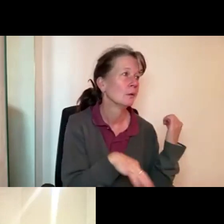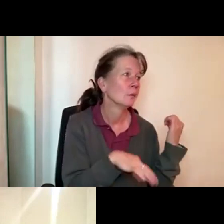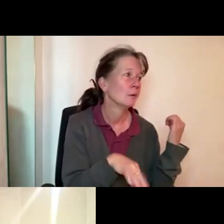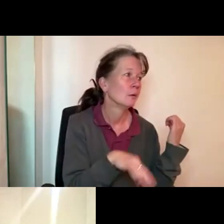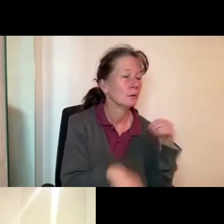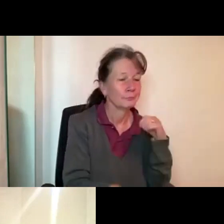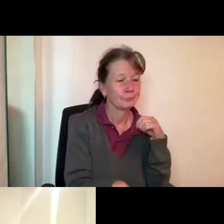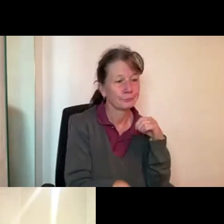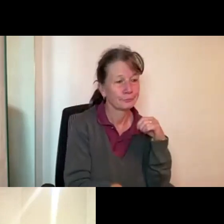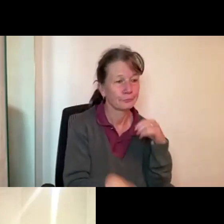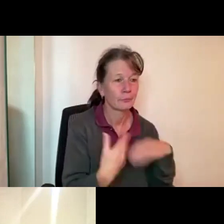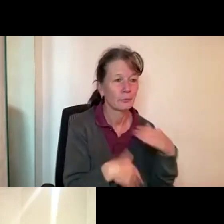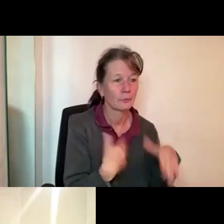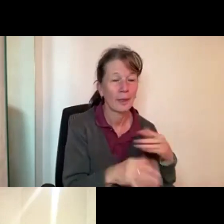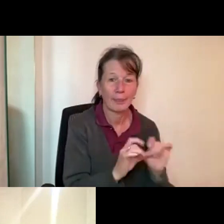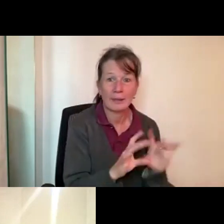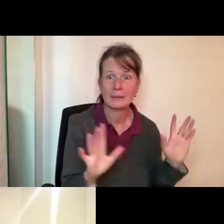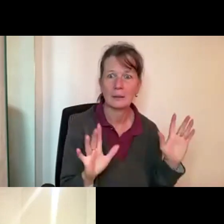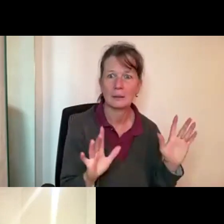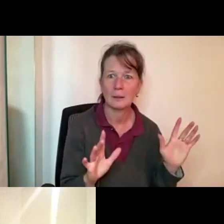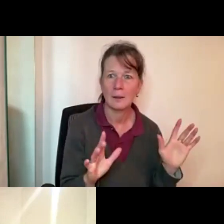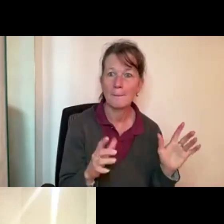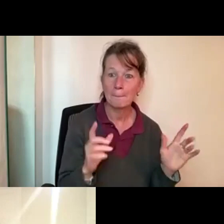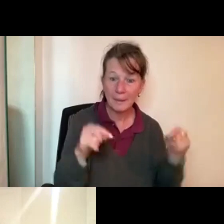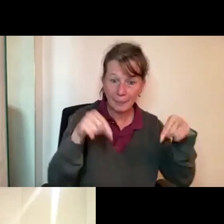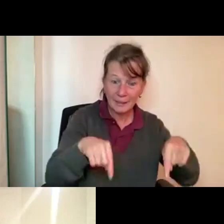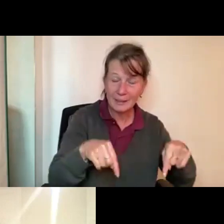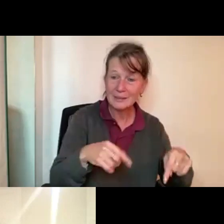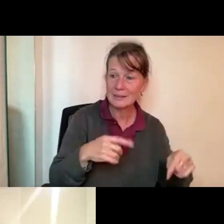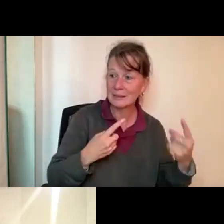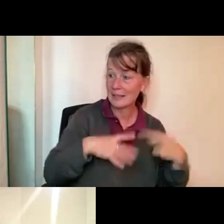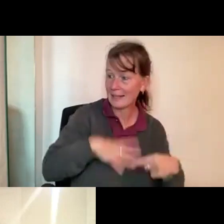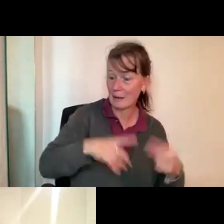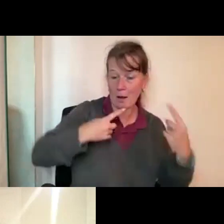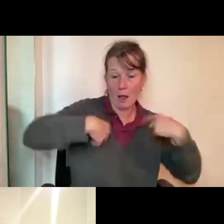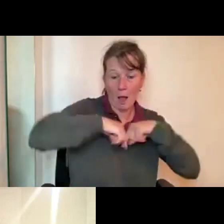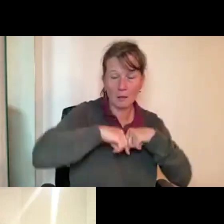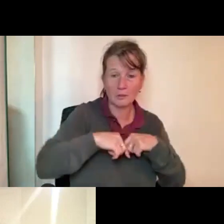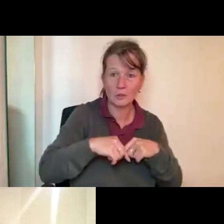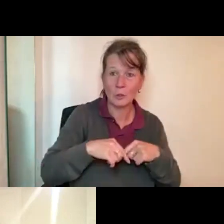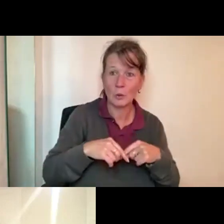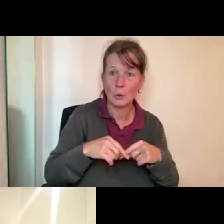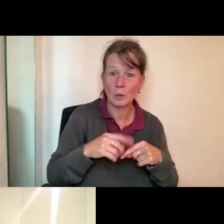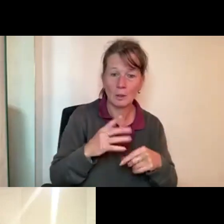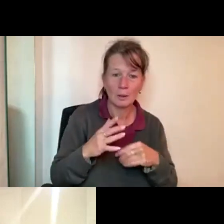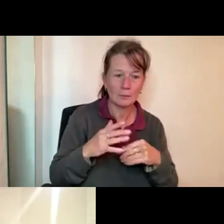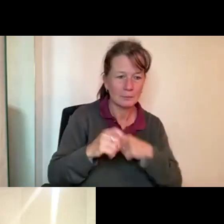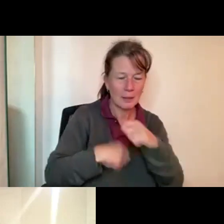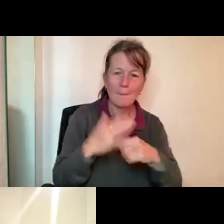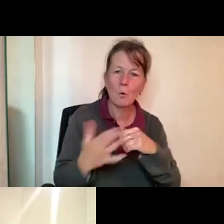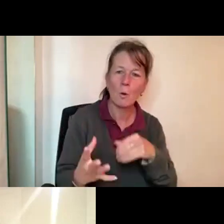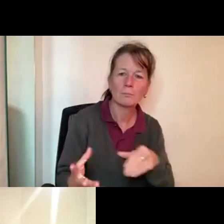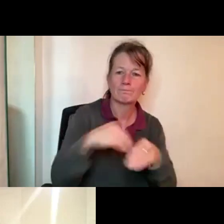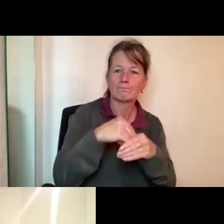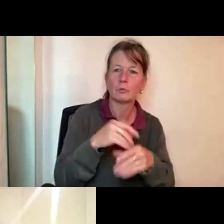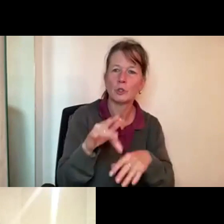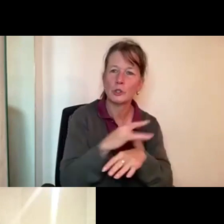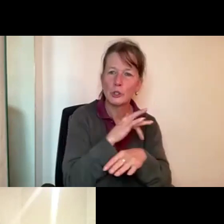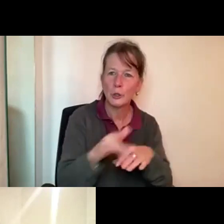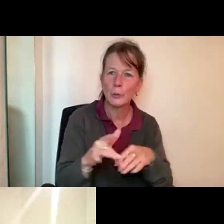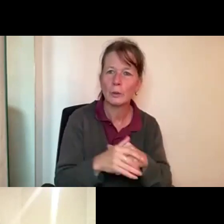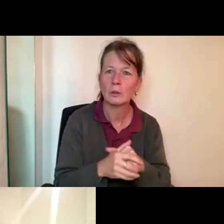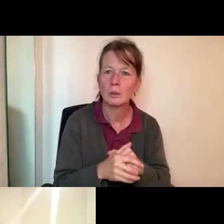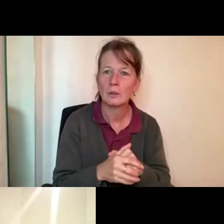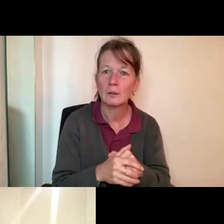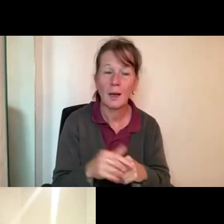But actually, Mathilde required us to be, physically more involved in the show. And I